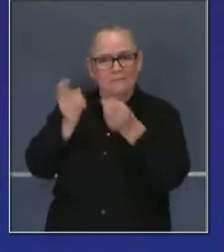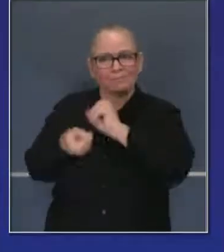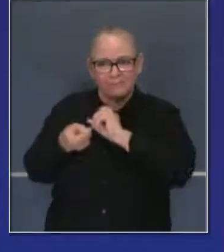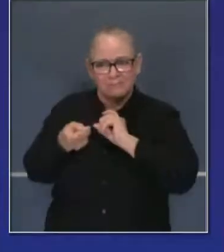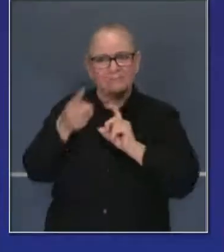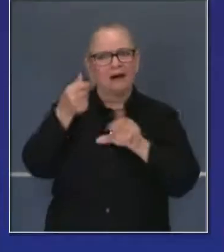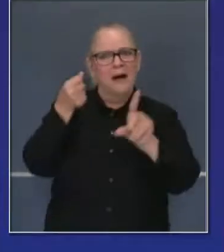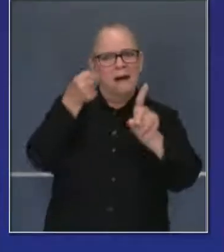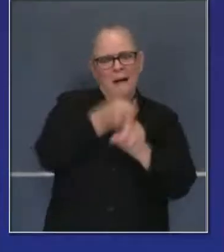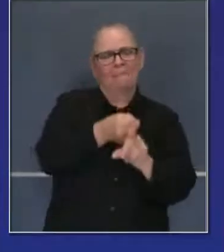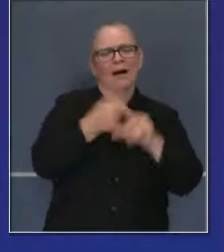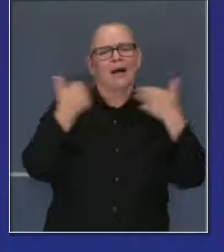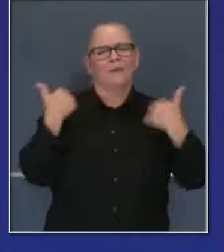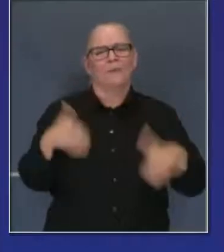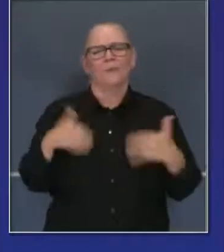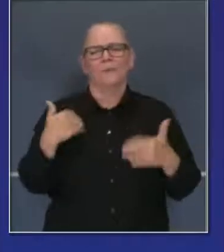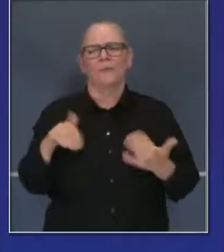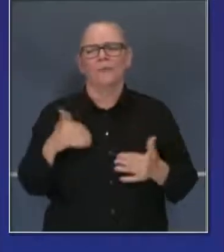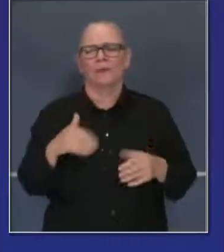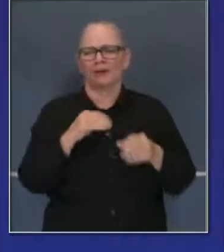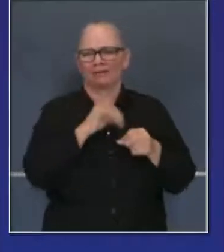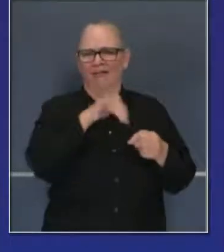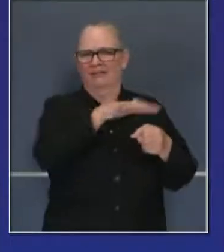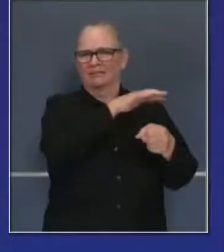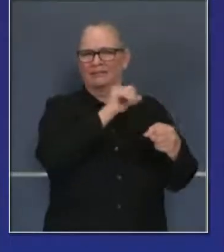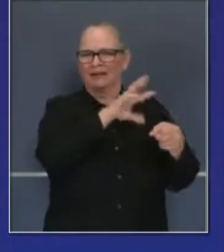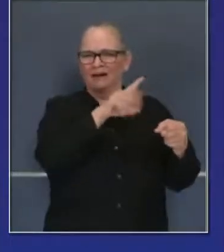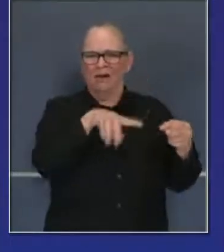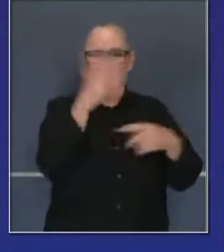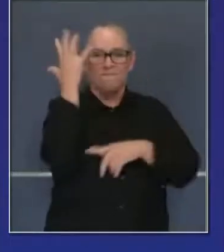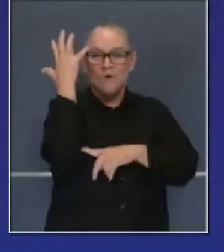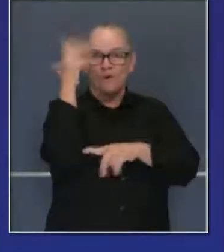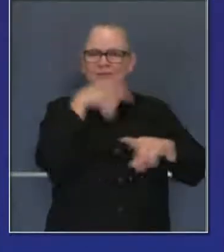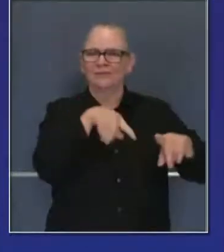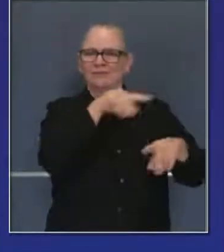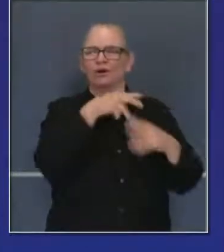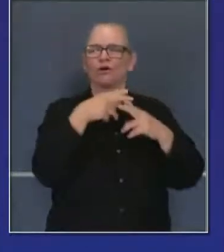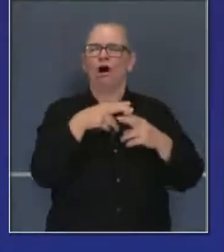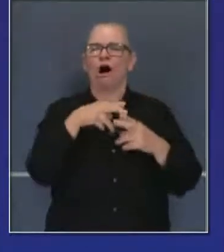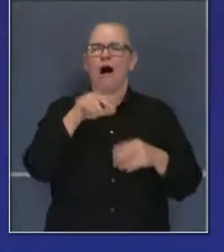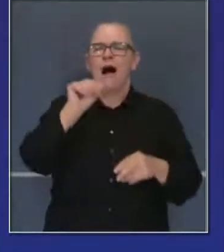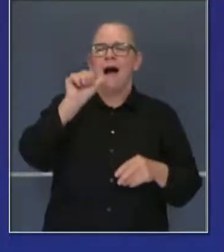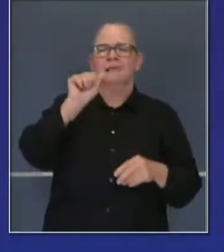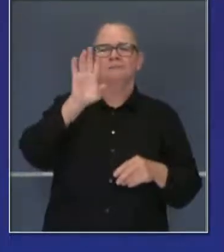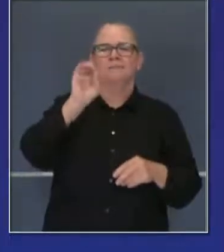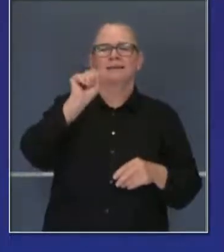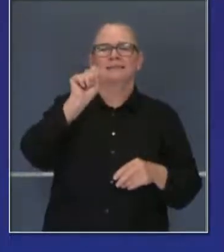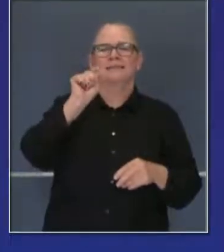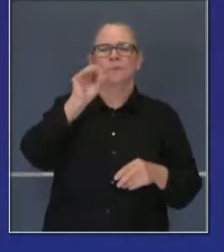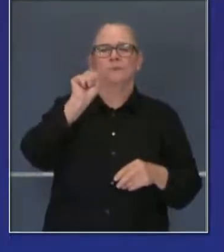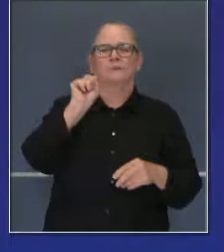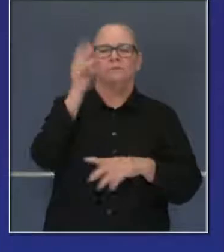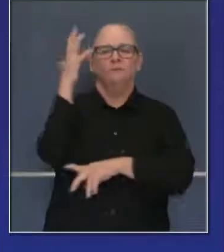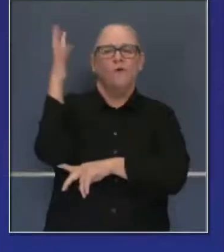occurred in an asbestos forest. This is a coastal fire, predominantly along the